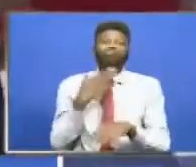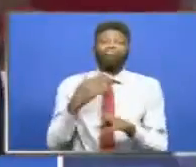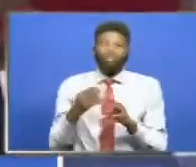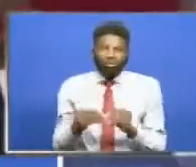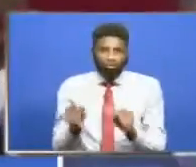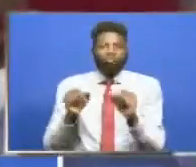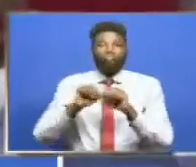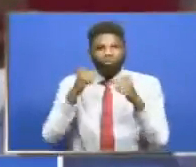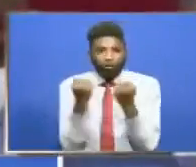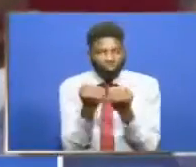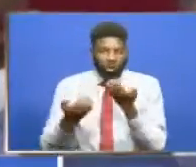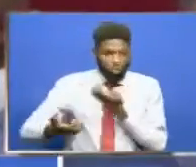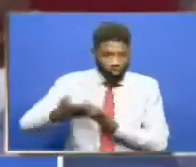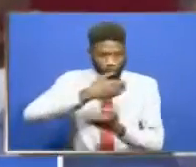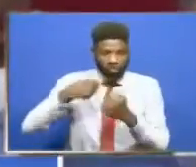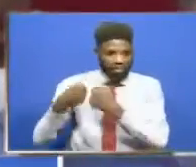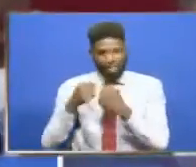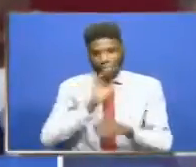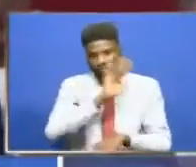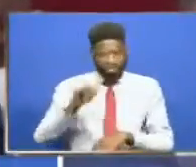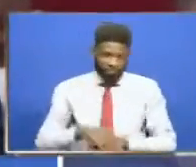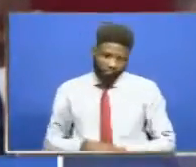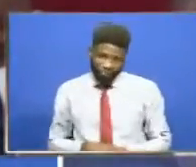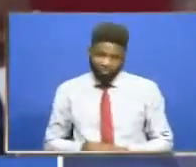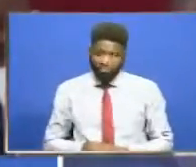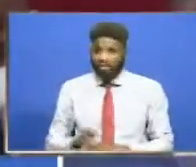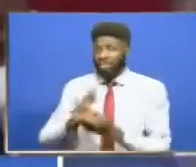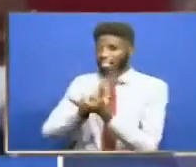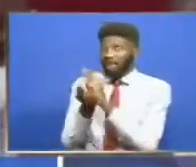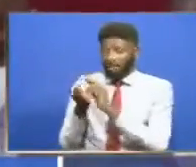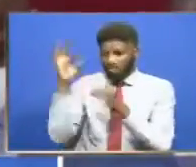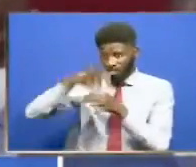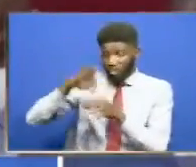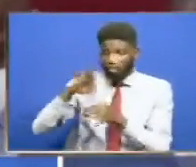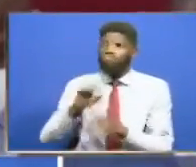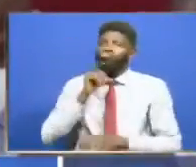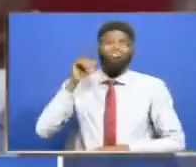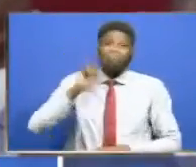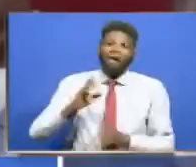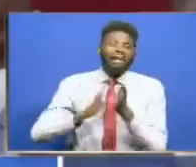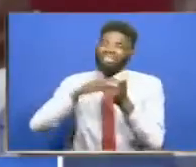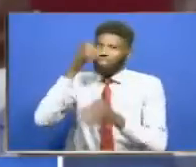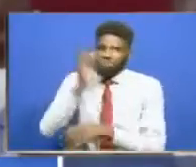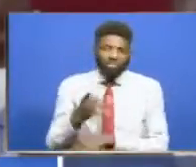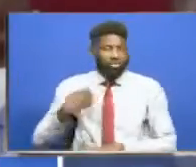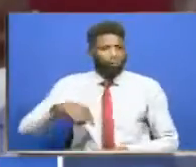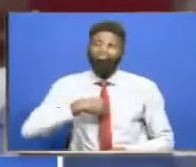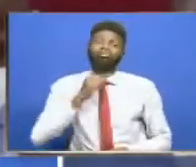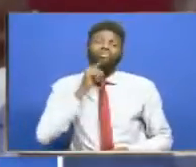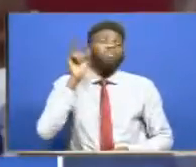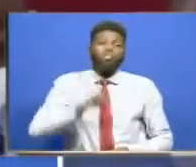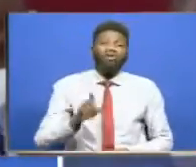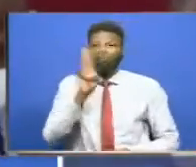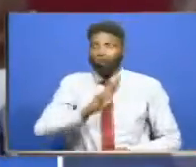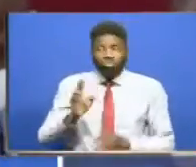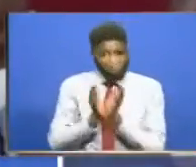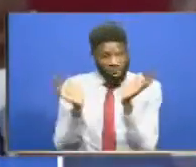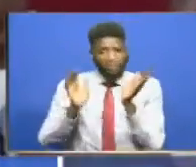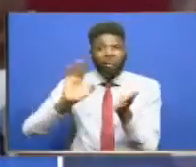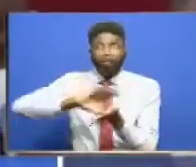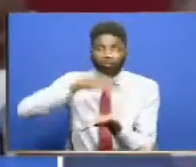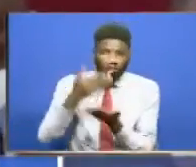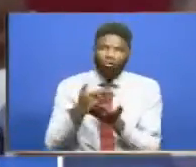face. This referendum can cost us very little. We don't have to spend public resources in campaigning. We